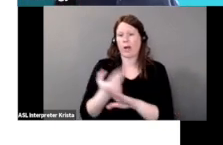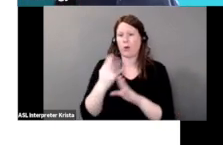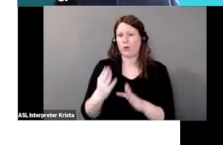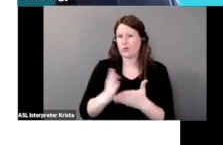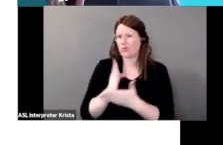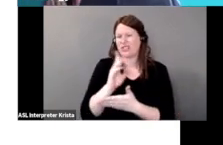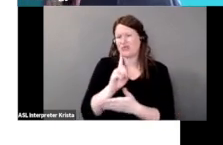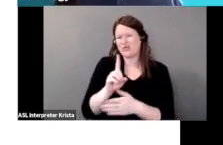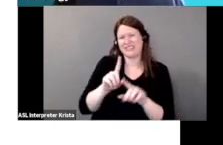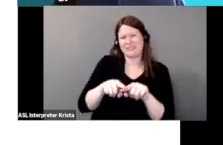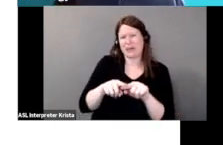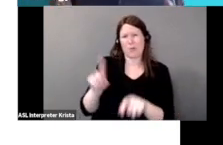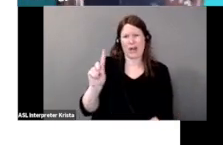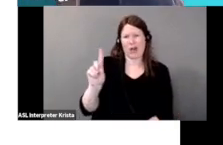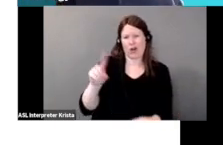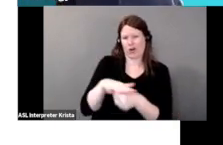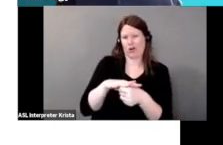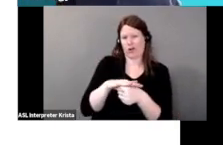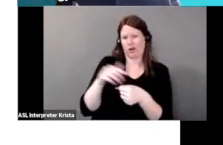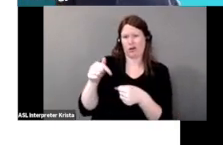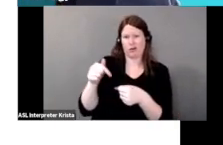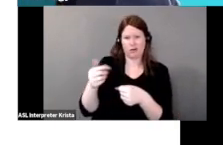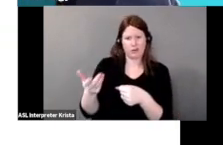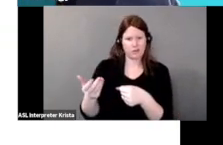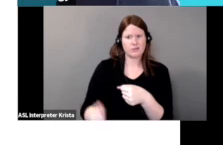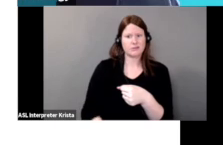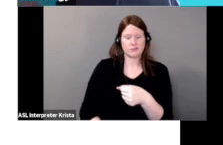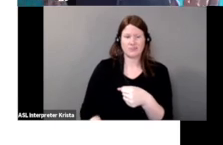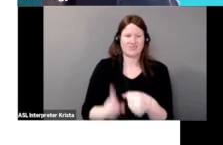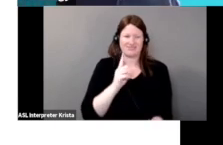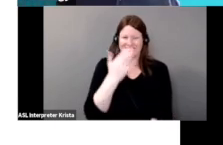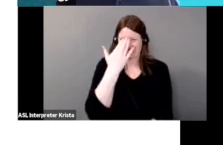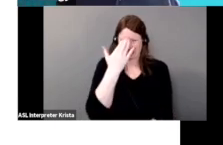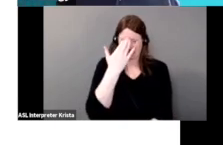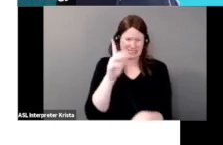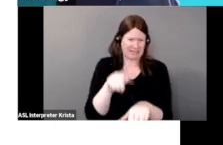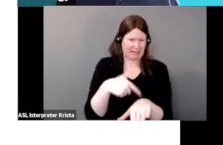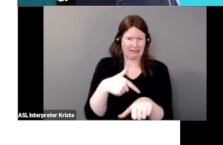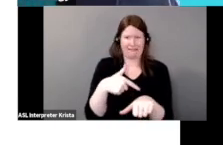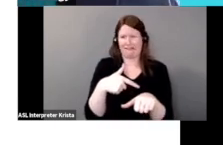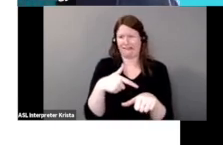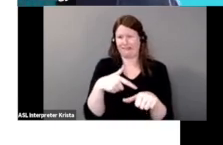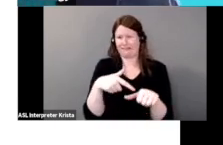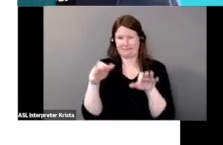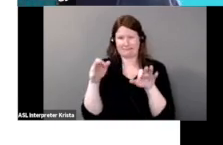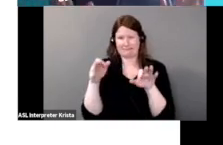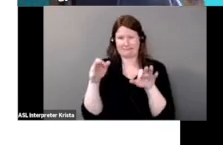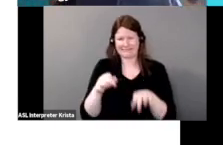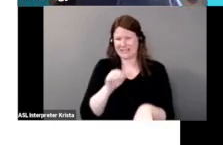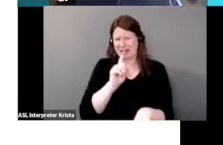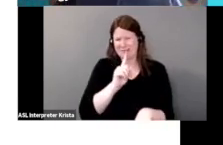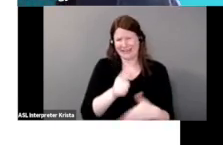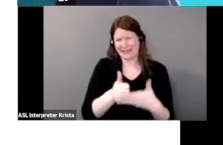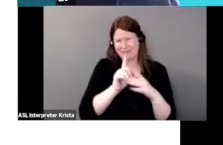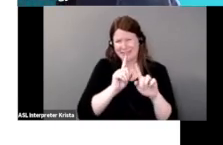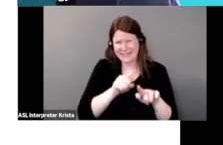jurisdiction. And this is not that's a very long preamble to a not very helpful answer, but it